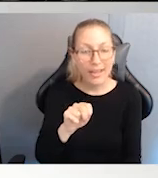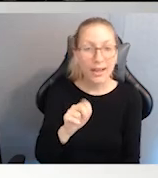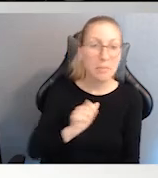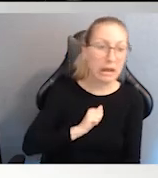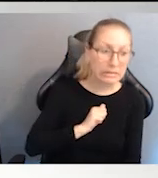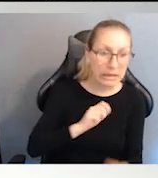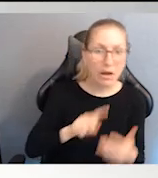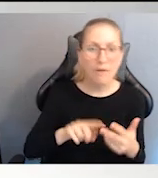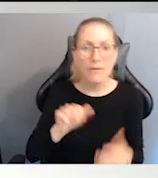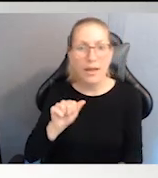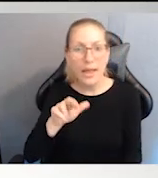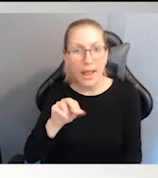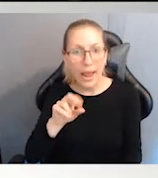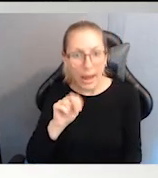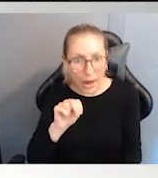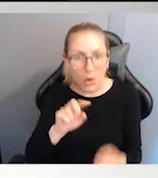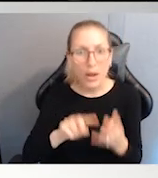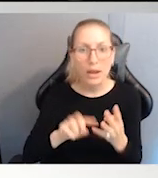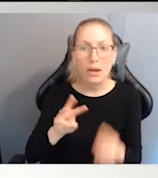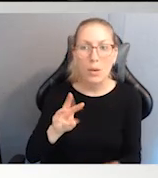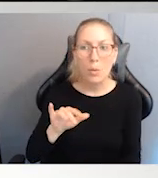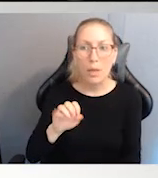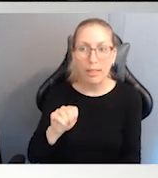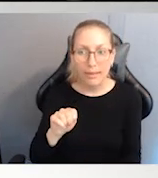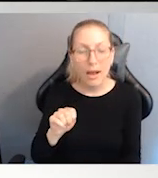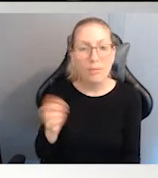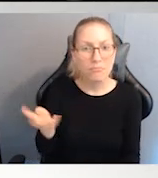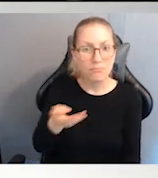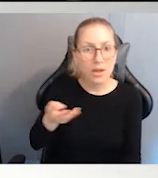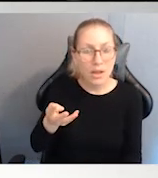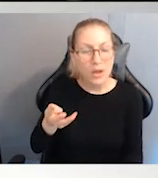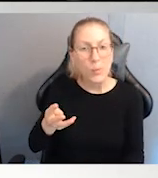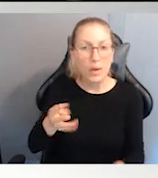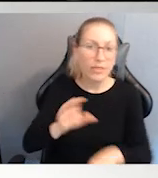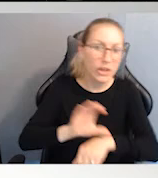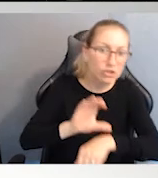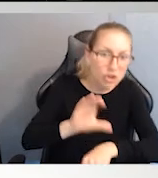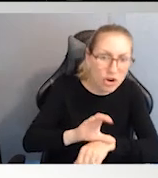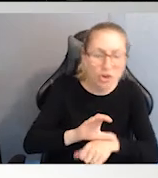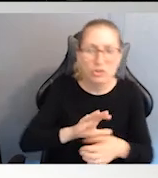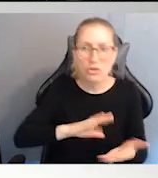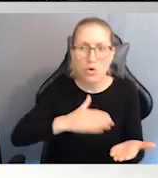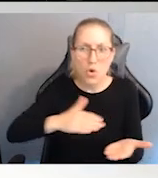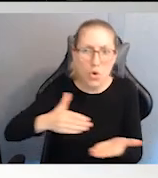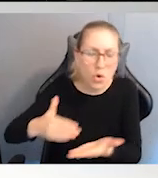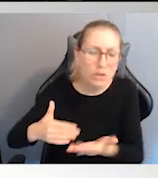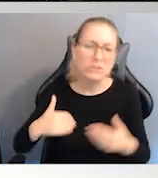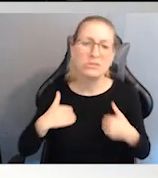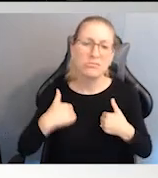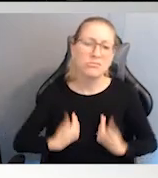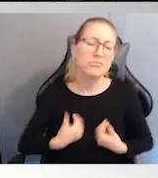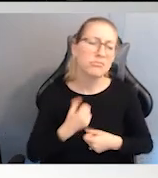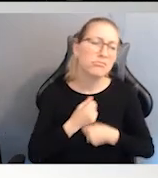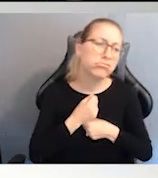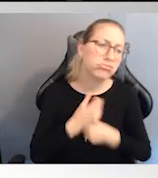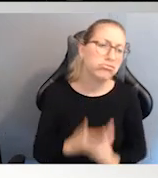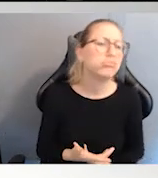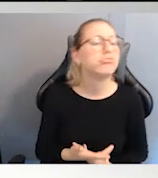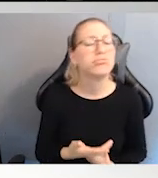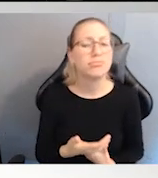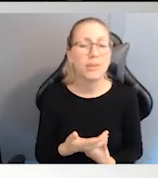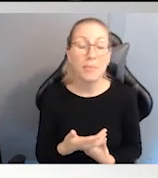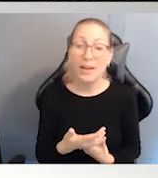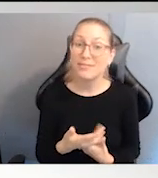William, we were at the church the day before. We were cooking and doing all this stuff. We were tired. We didn't even know how we were going to do the next day, but we